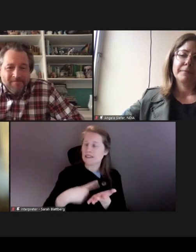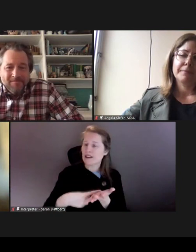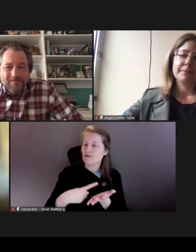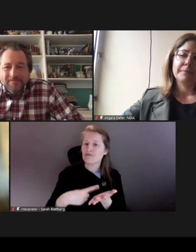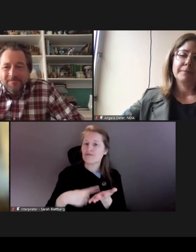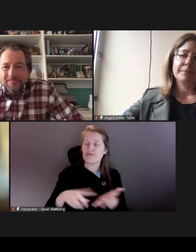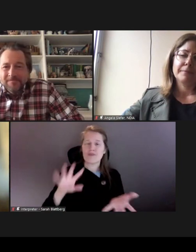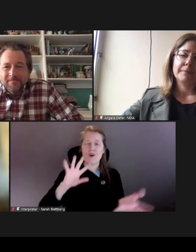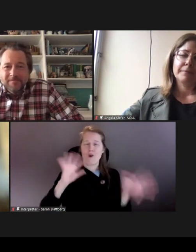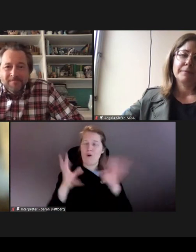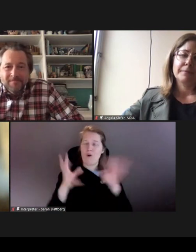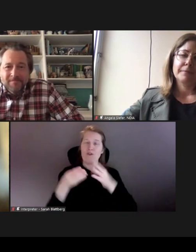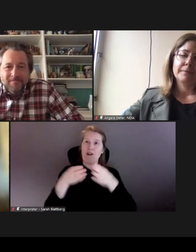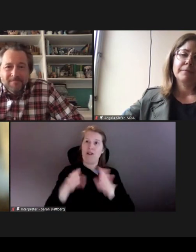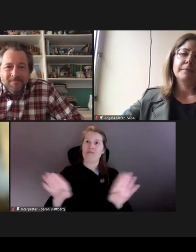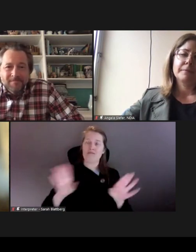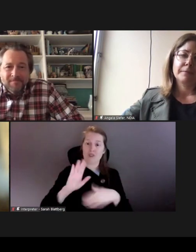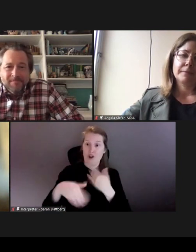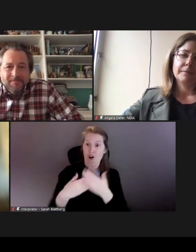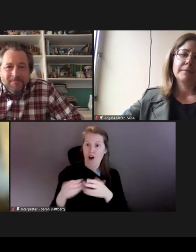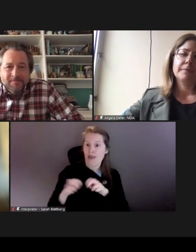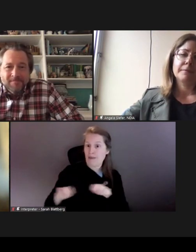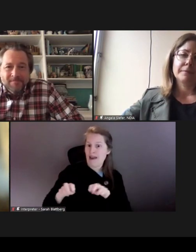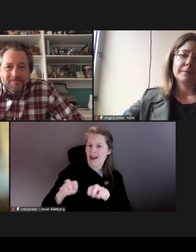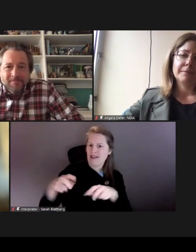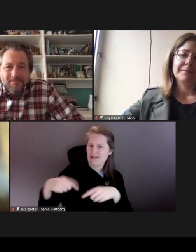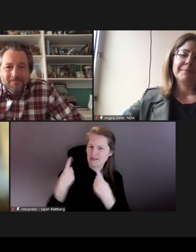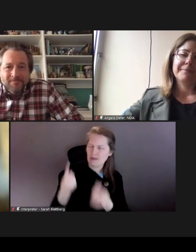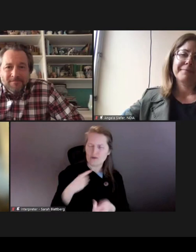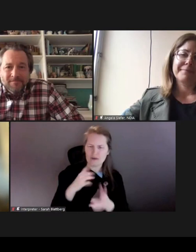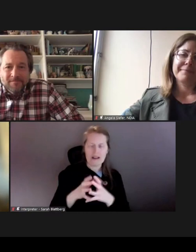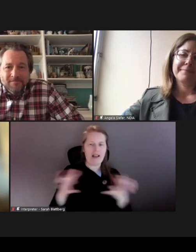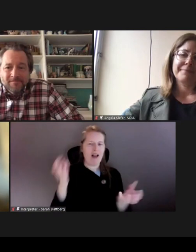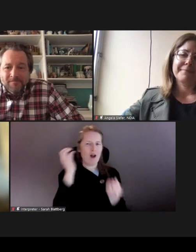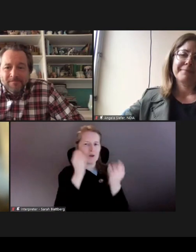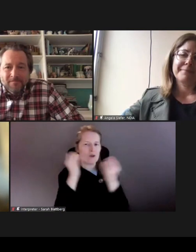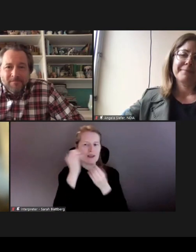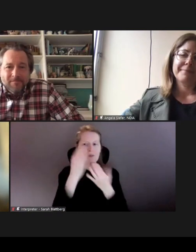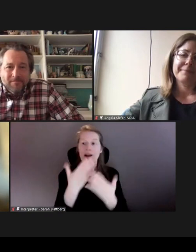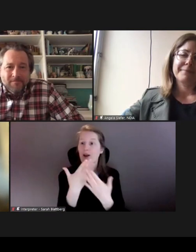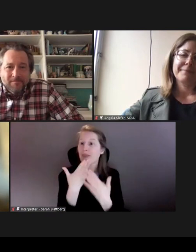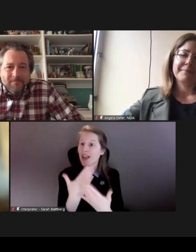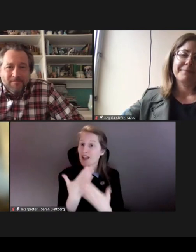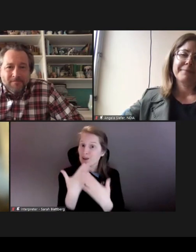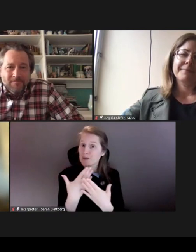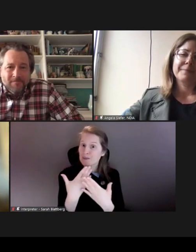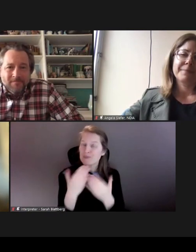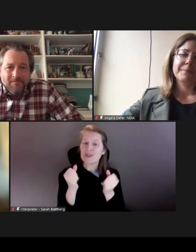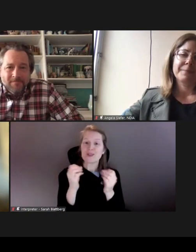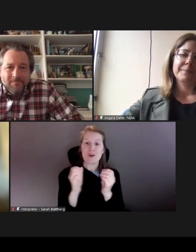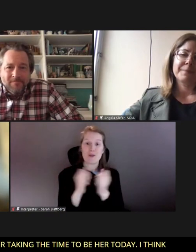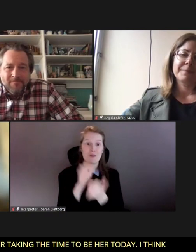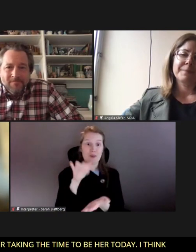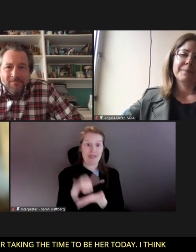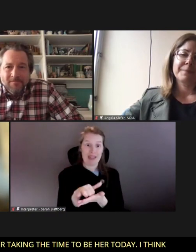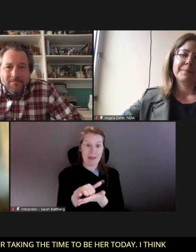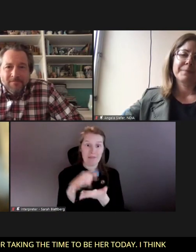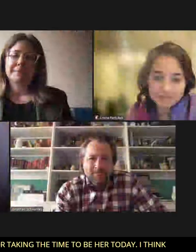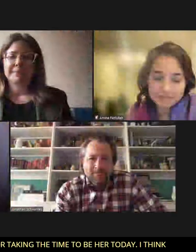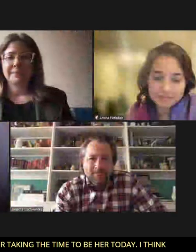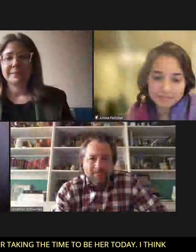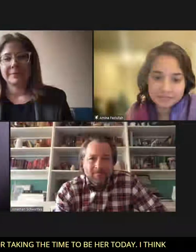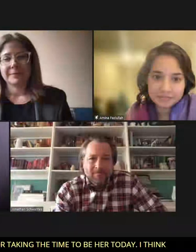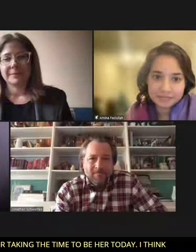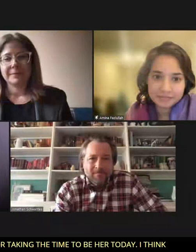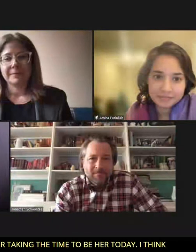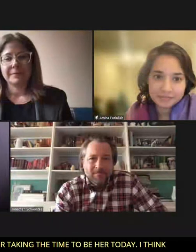overall today across all the roundtables, we've been given a lot to think about. So I'd like to close out now that we've